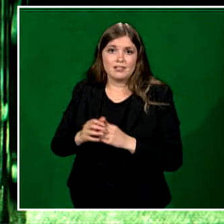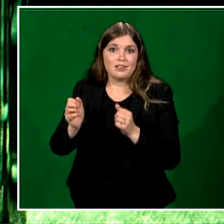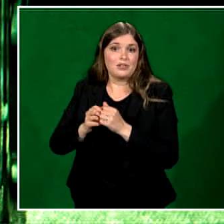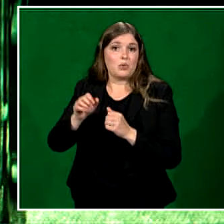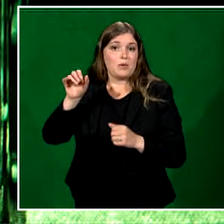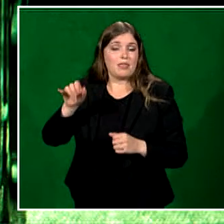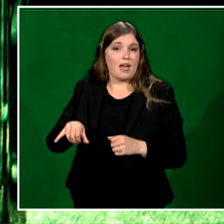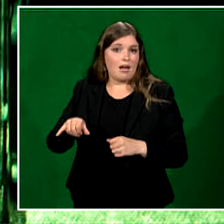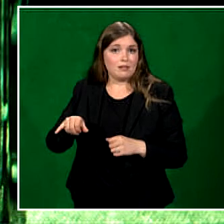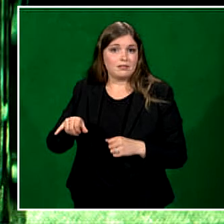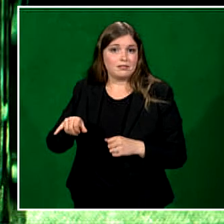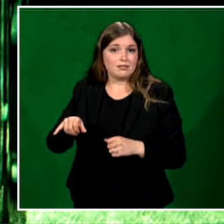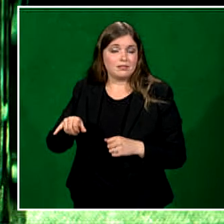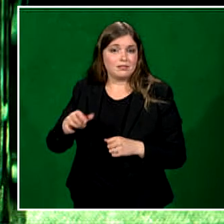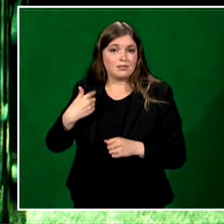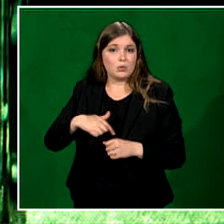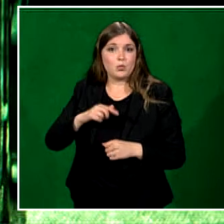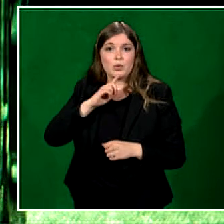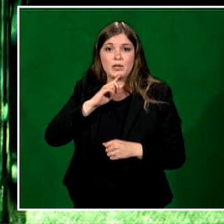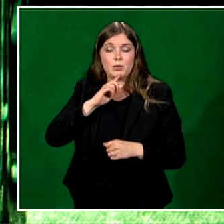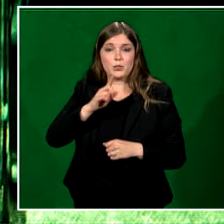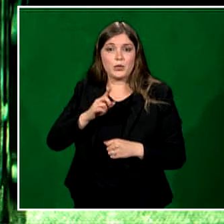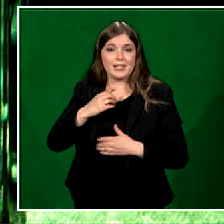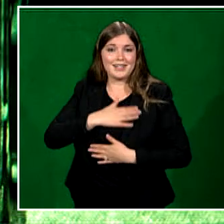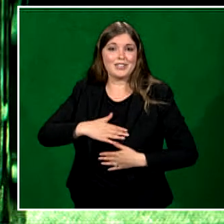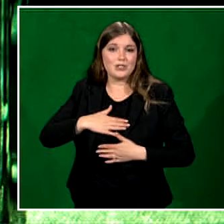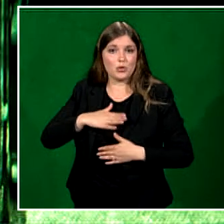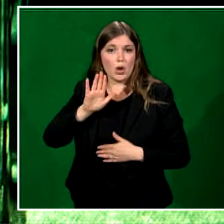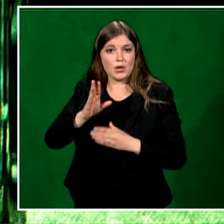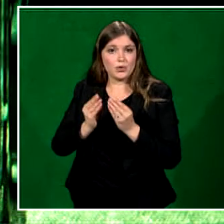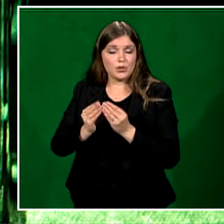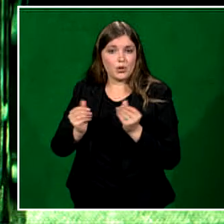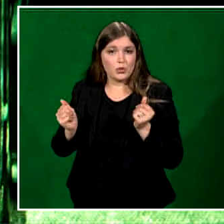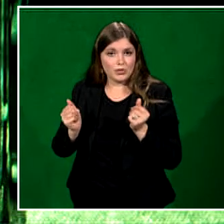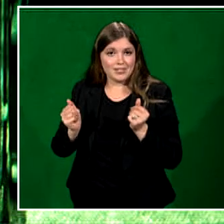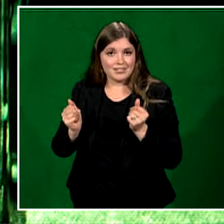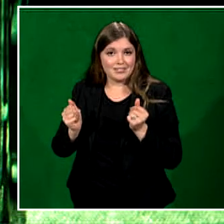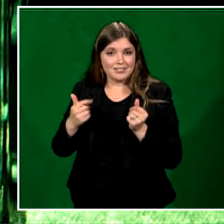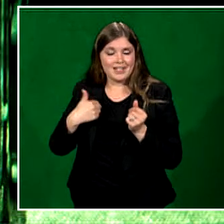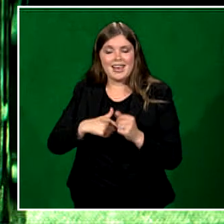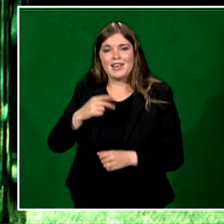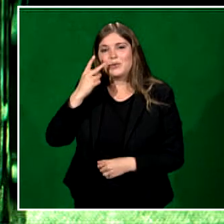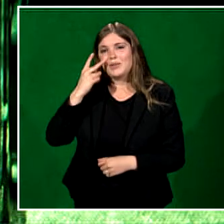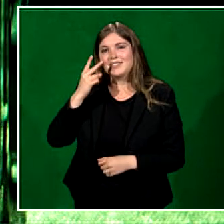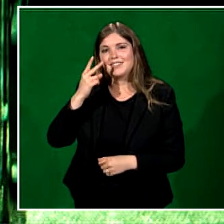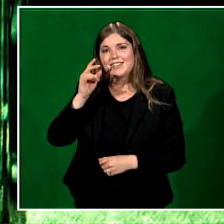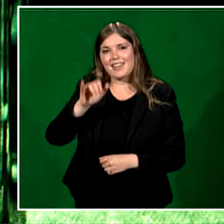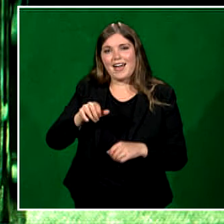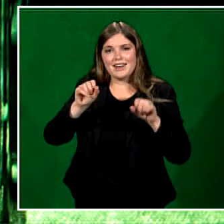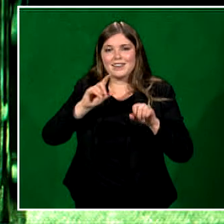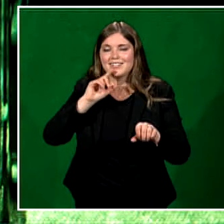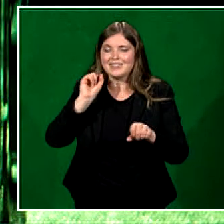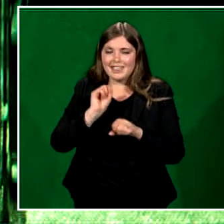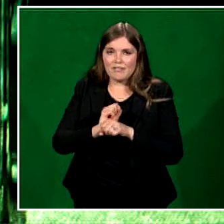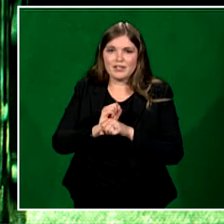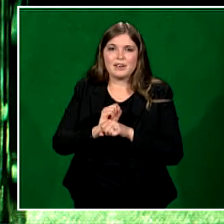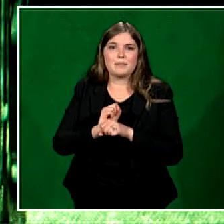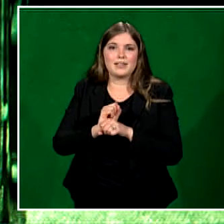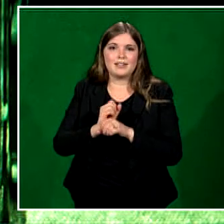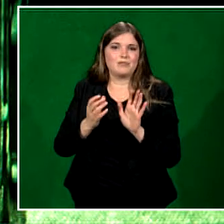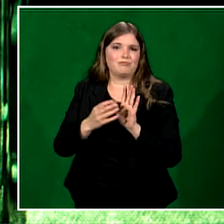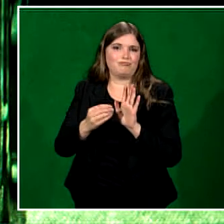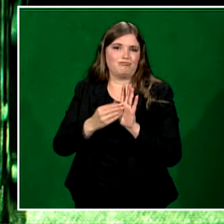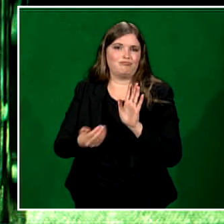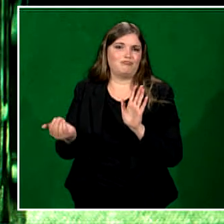that, we really enjoyed your solution, and we see that it's could be definitely replicable in the